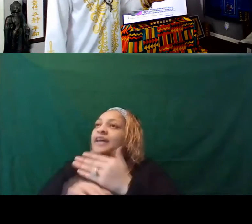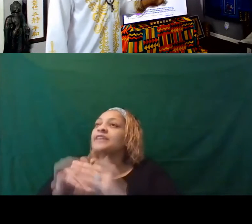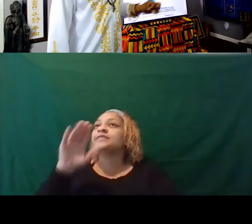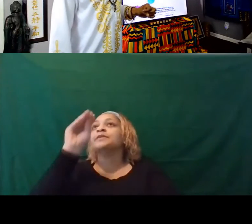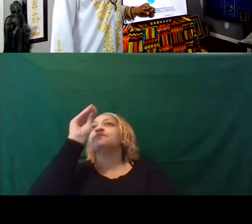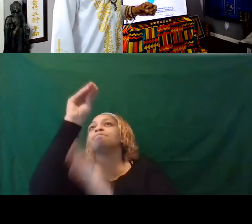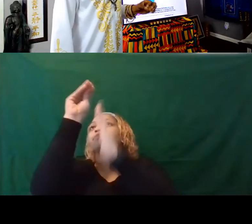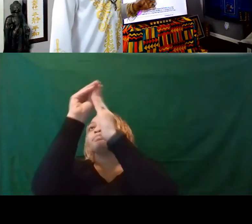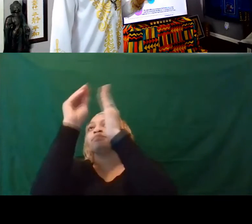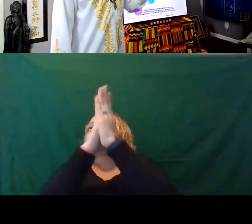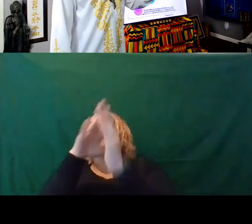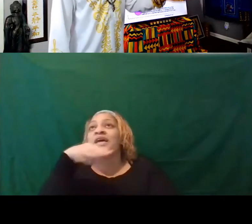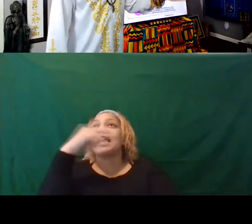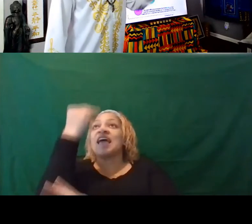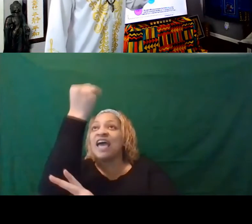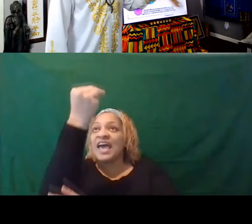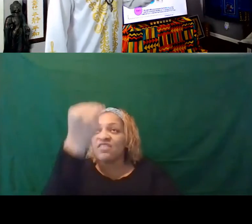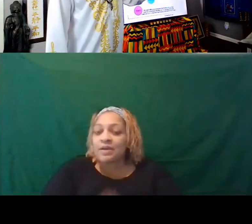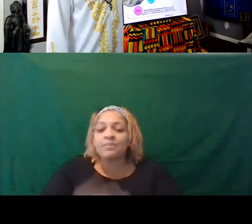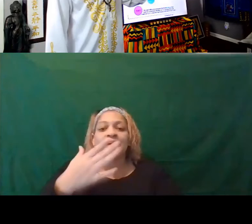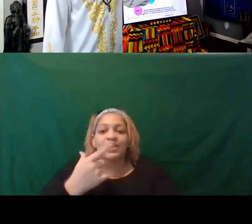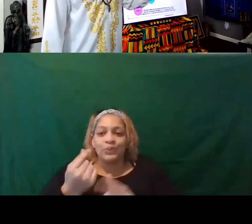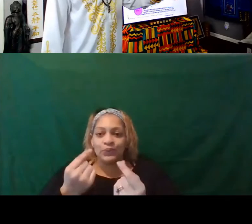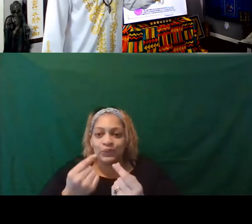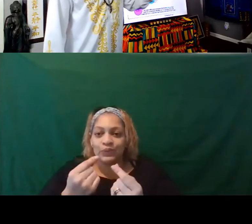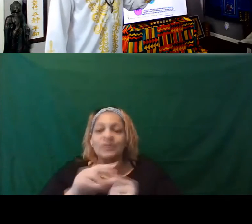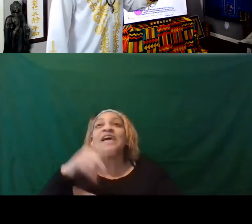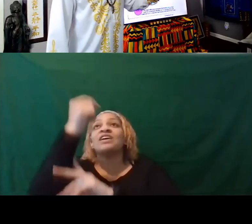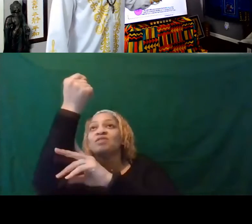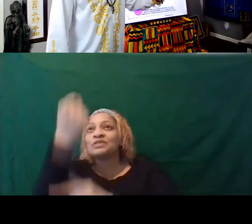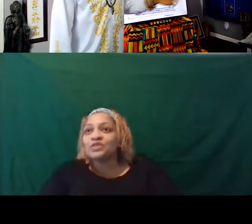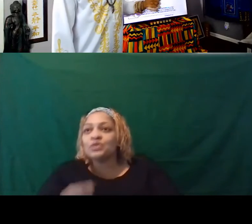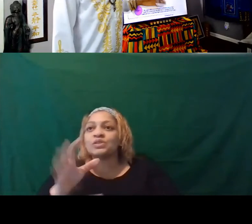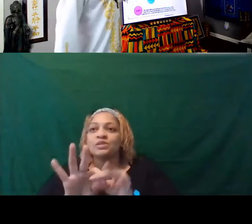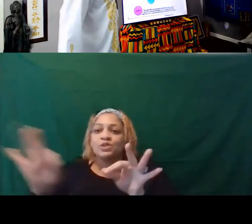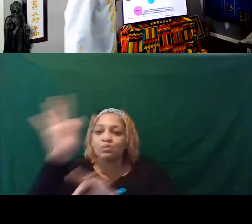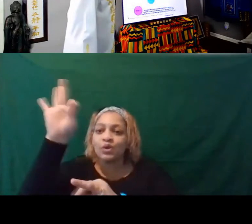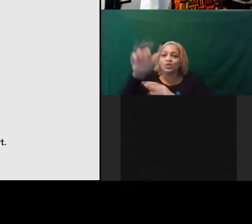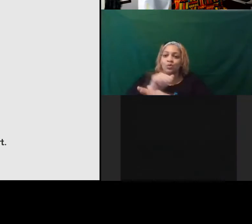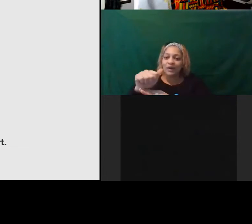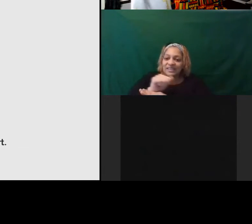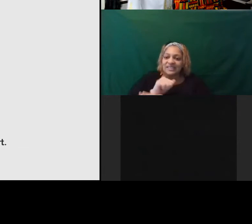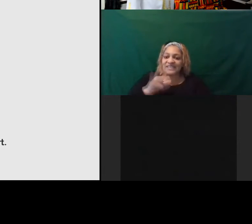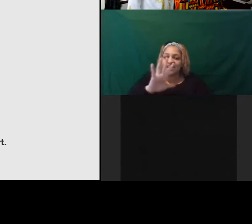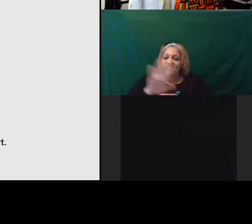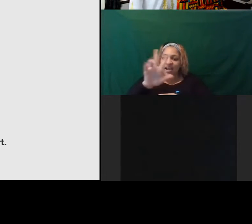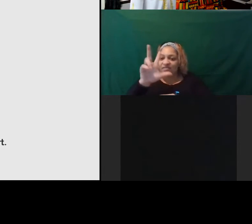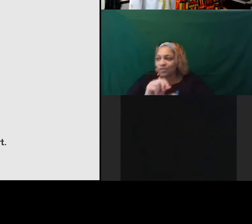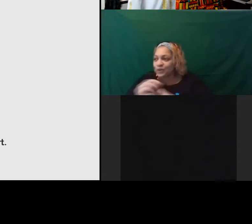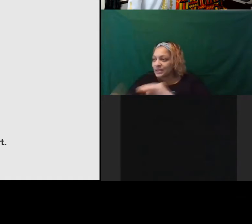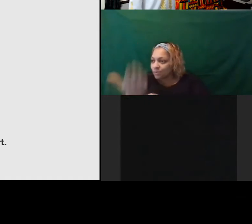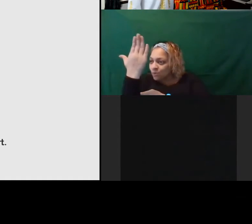Monday, this is what I do. Every Tuesday, my routine is spiritual practice at 5 a.m. or what. Like there's a routine